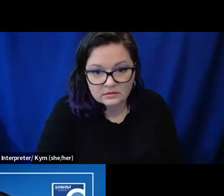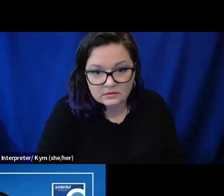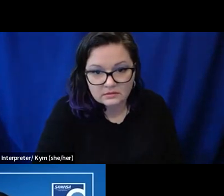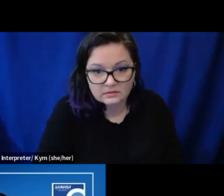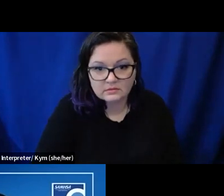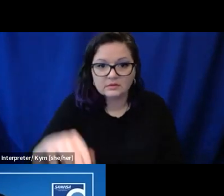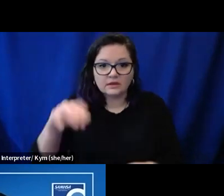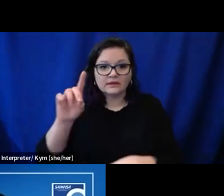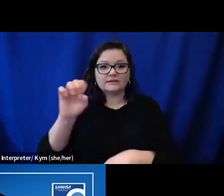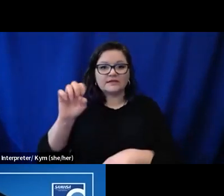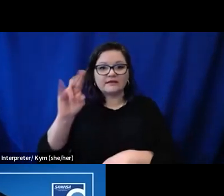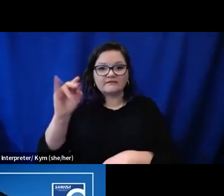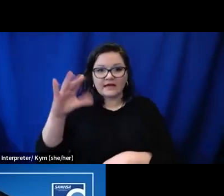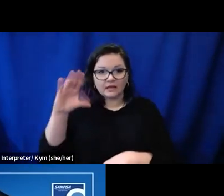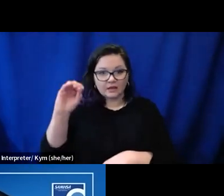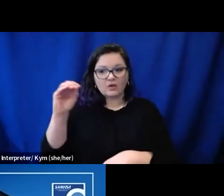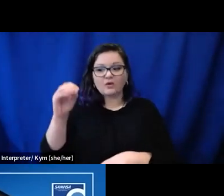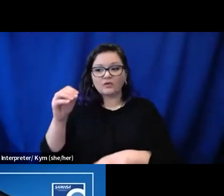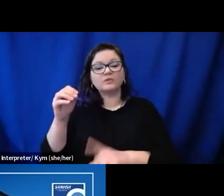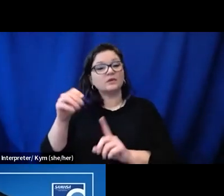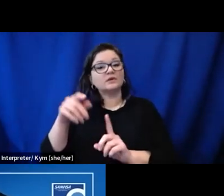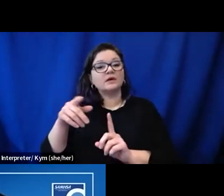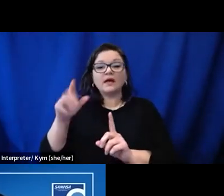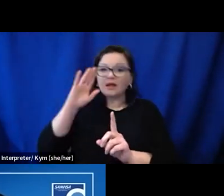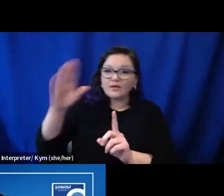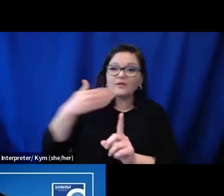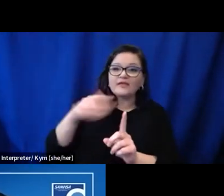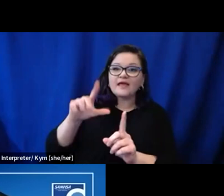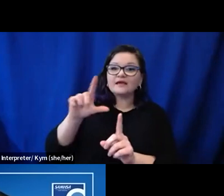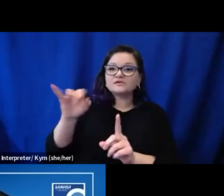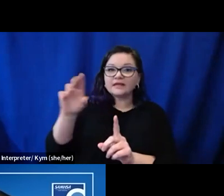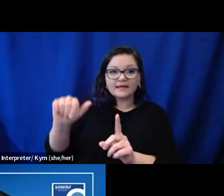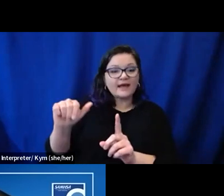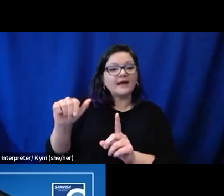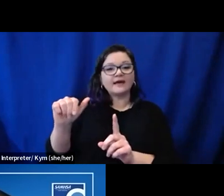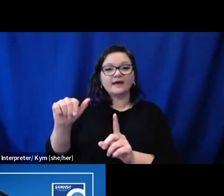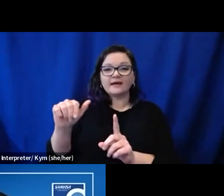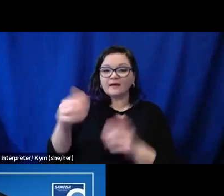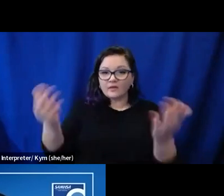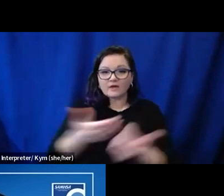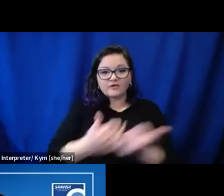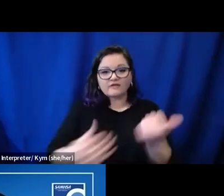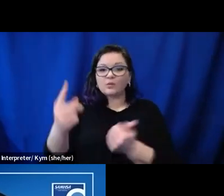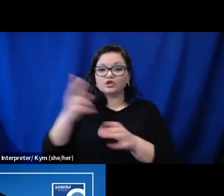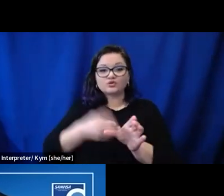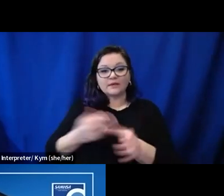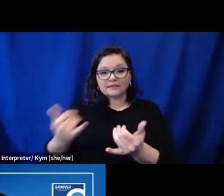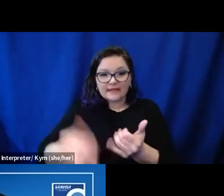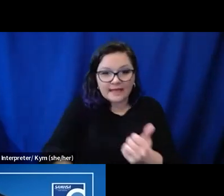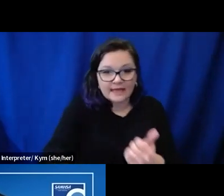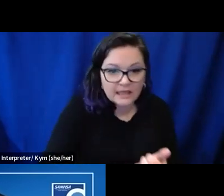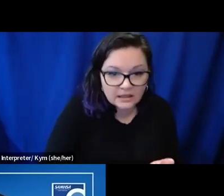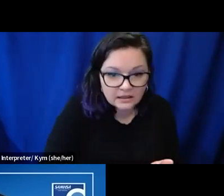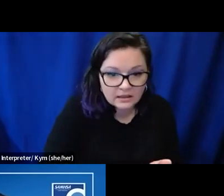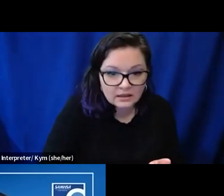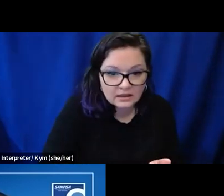Thank you very much, Linda, and welcome to everyone who's joining us today. It's wonderful. We have almost 300